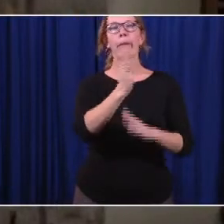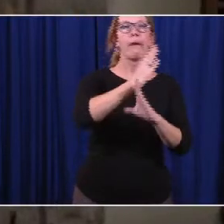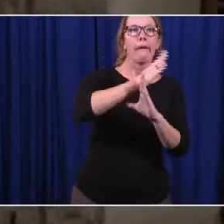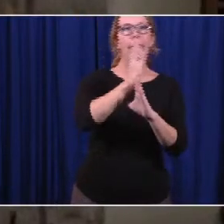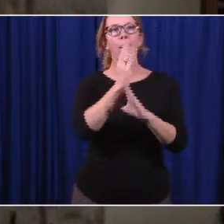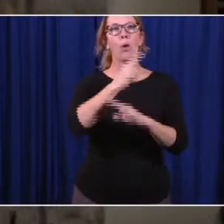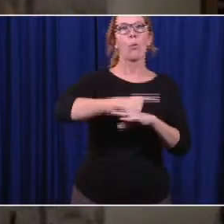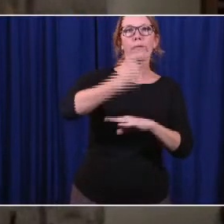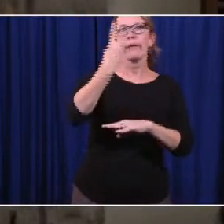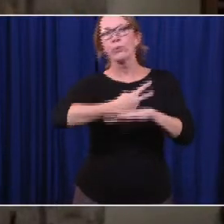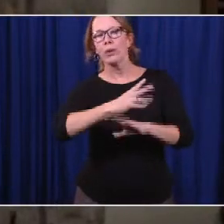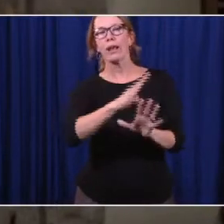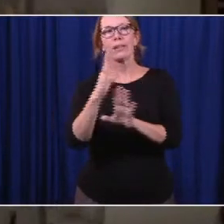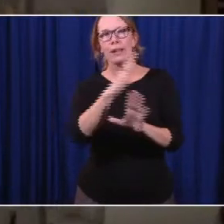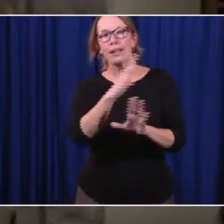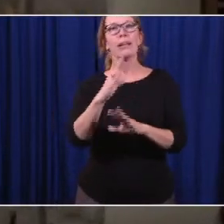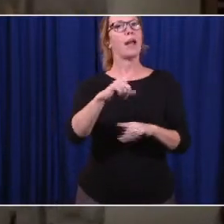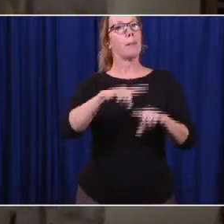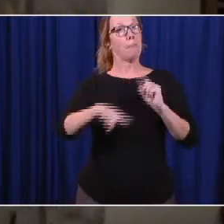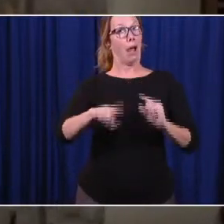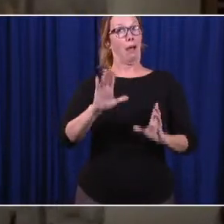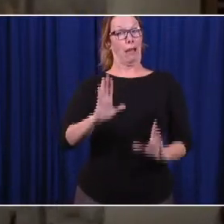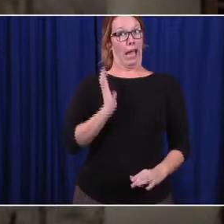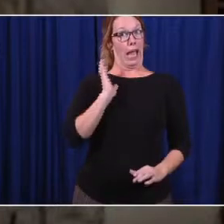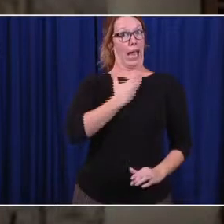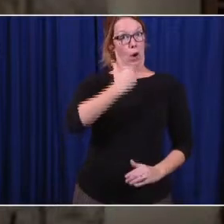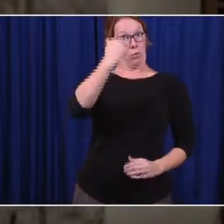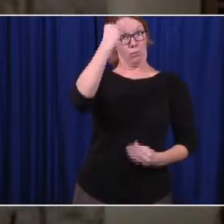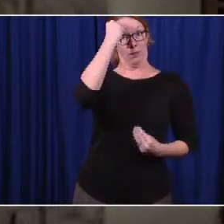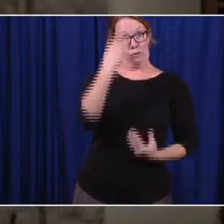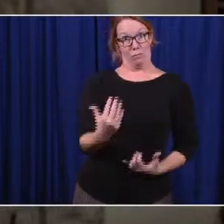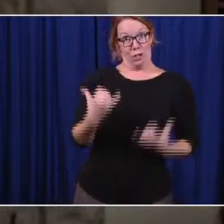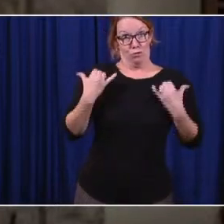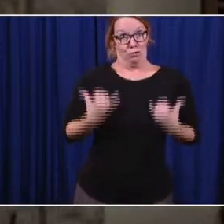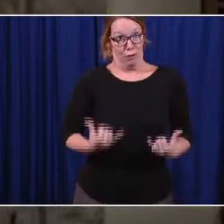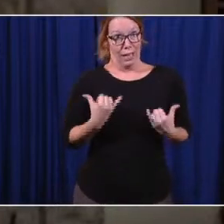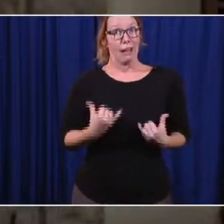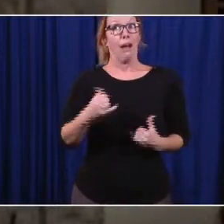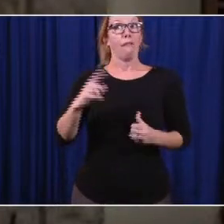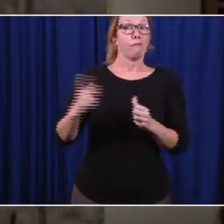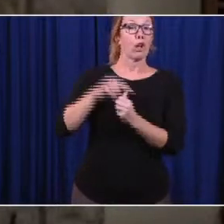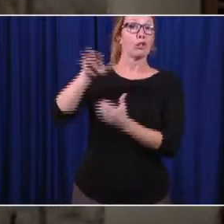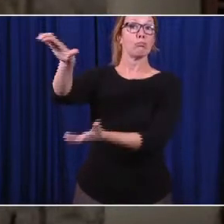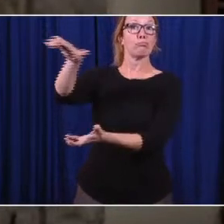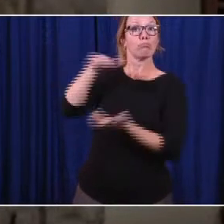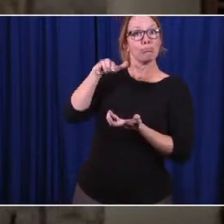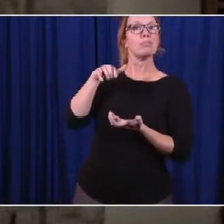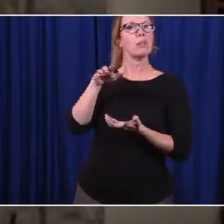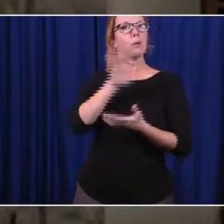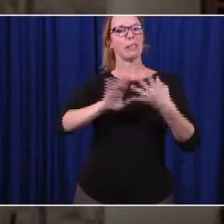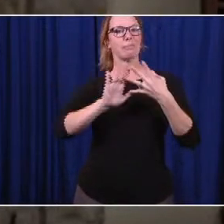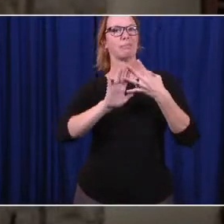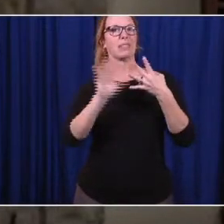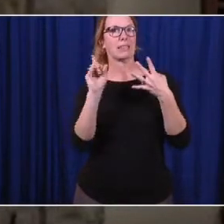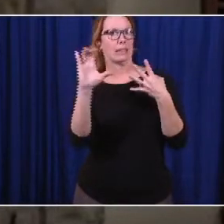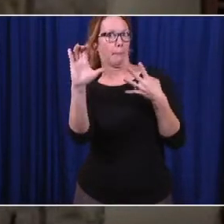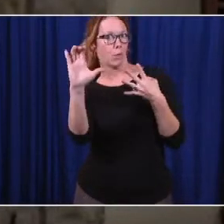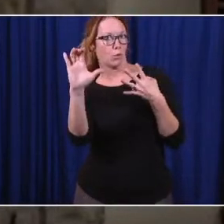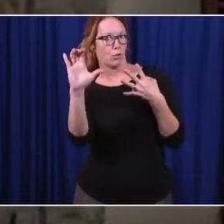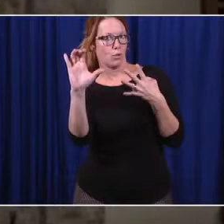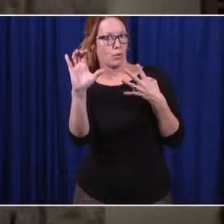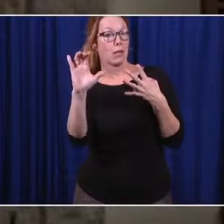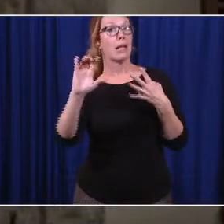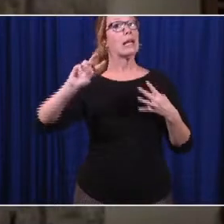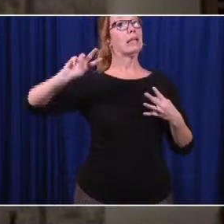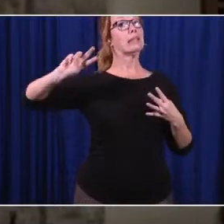something may happen, but the best information we can have is we're going to get the first batch somewhere around the middle of December. We hope the